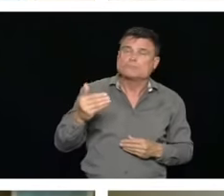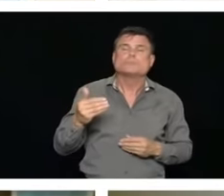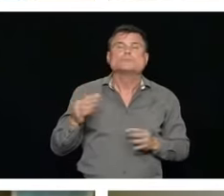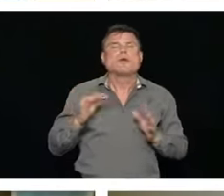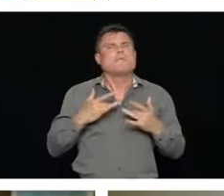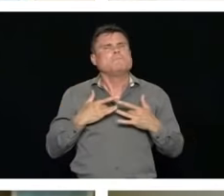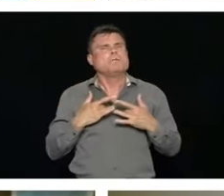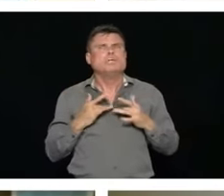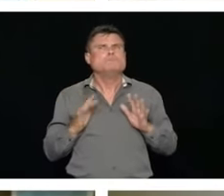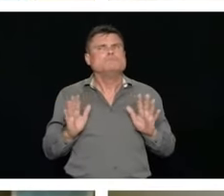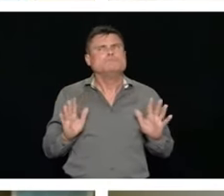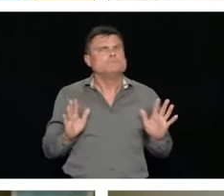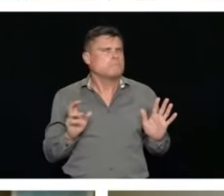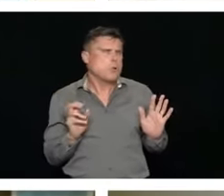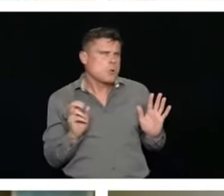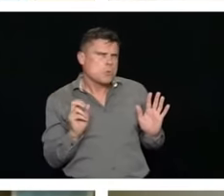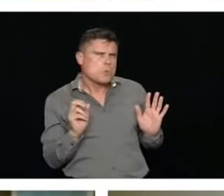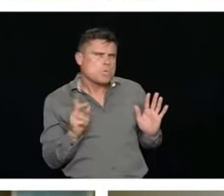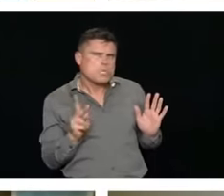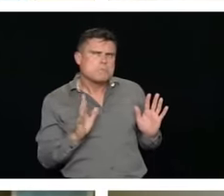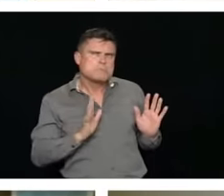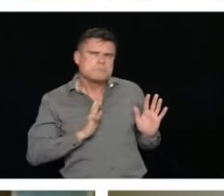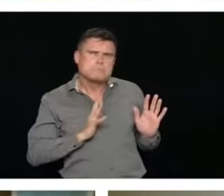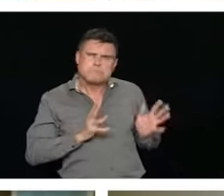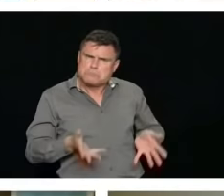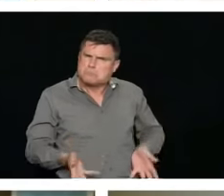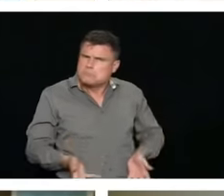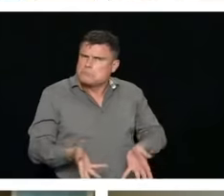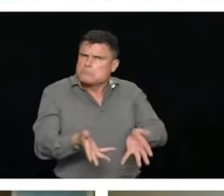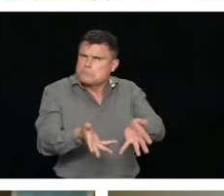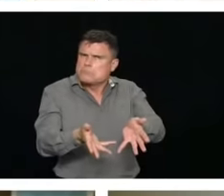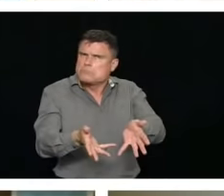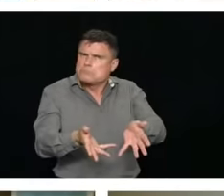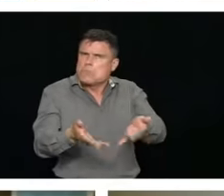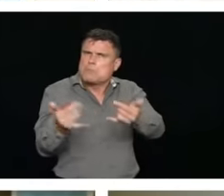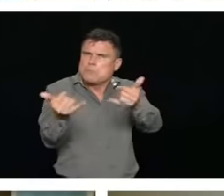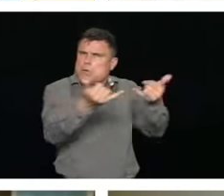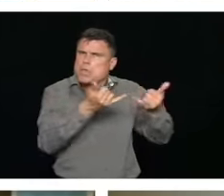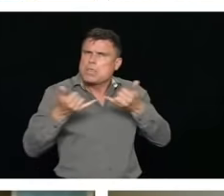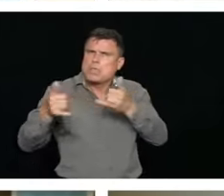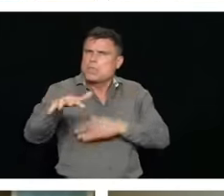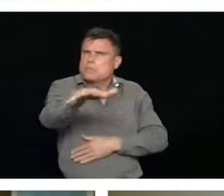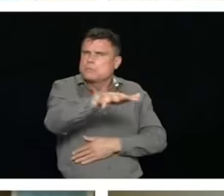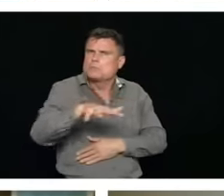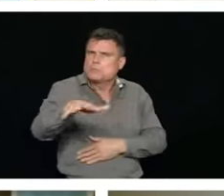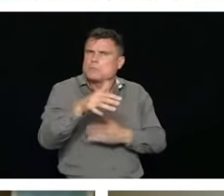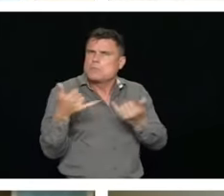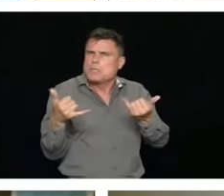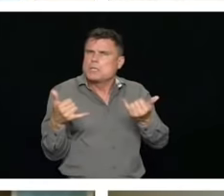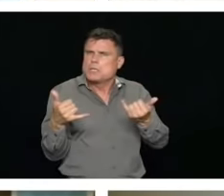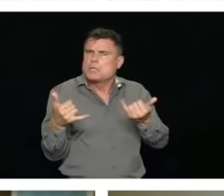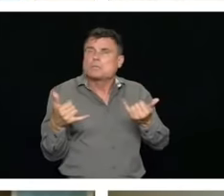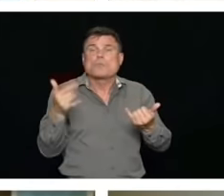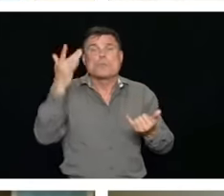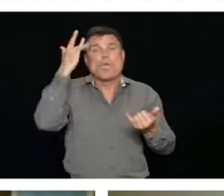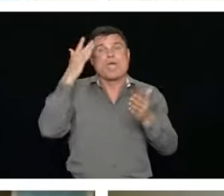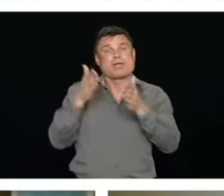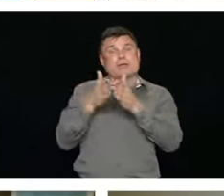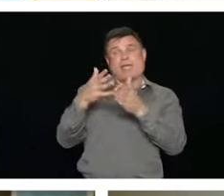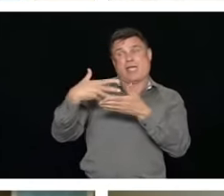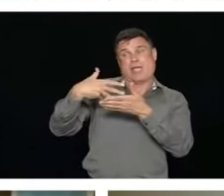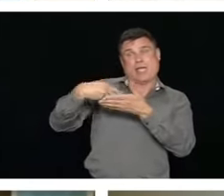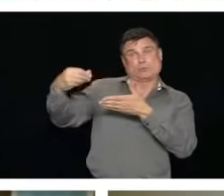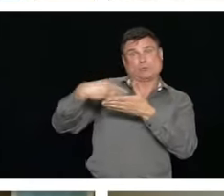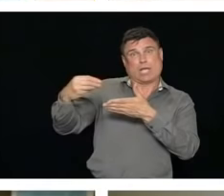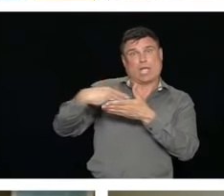gives us some protection. Because people aren't concentrated together in the same place, and there's wind, which is helpful.